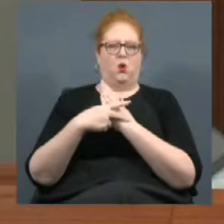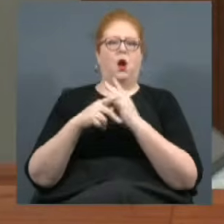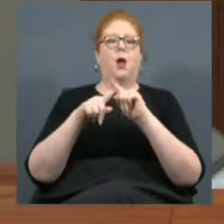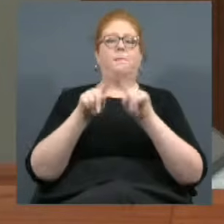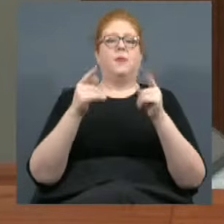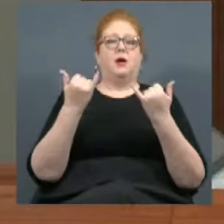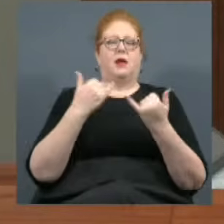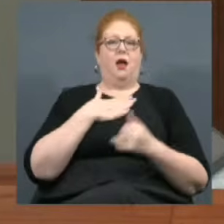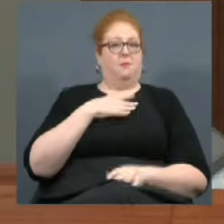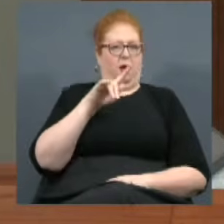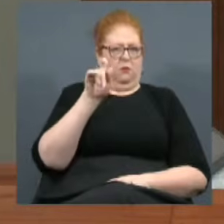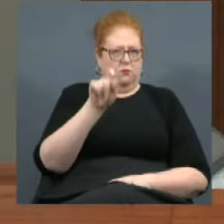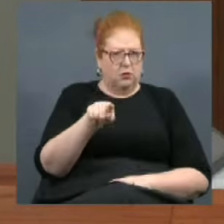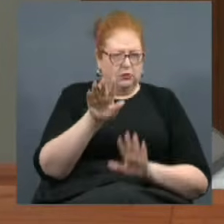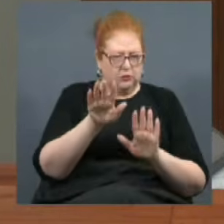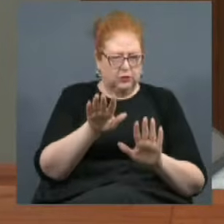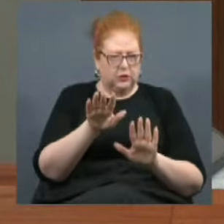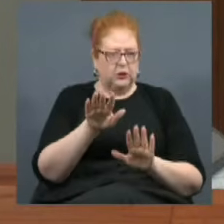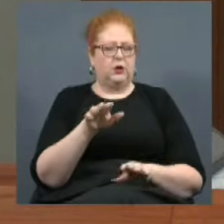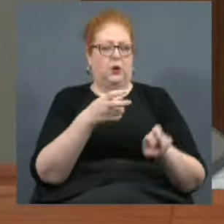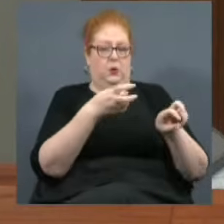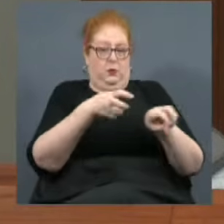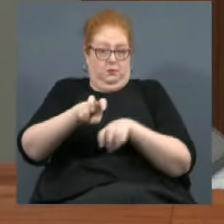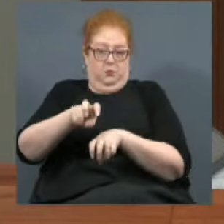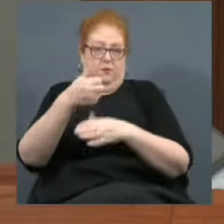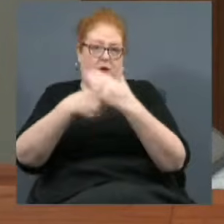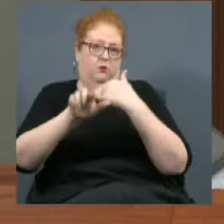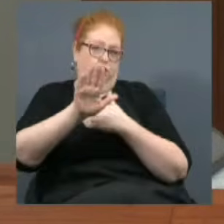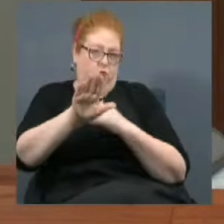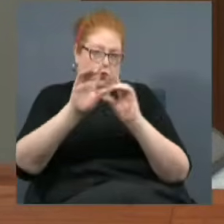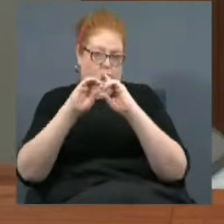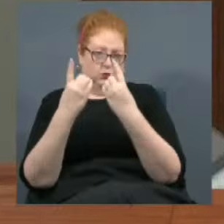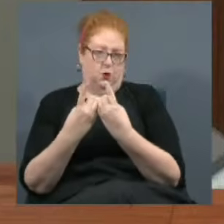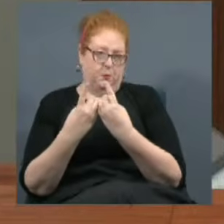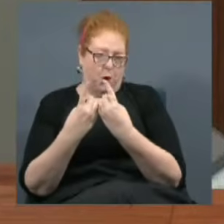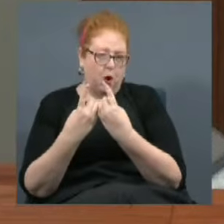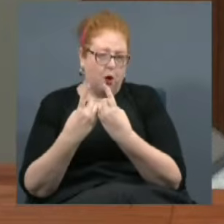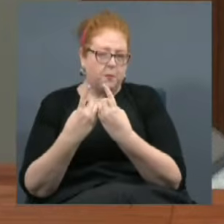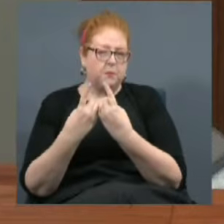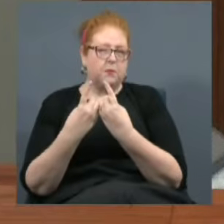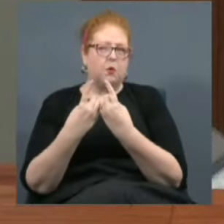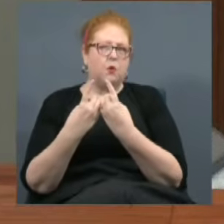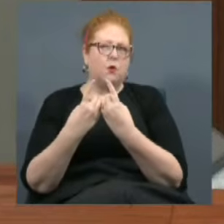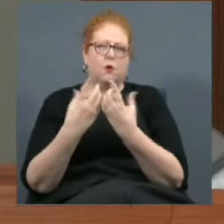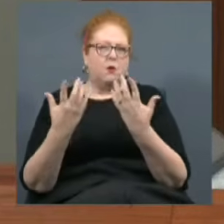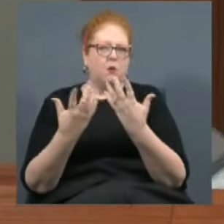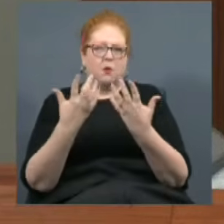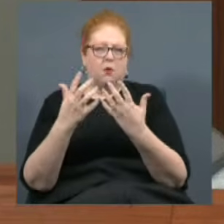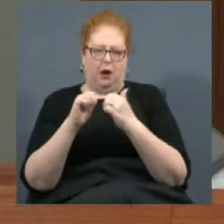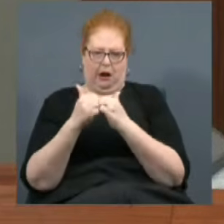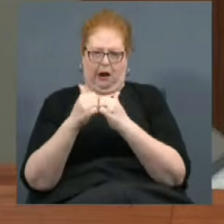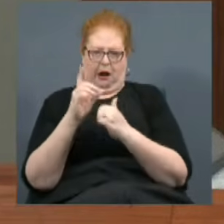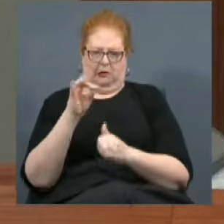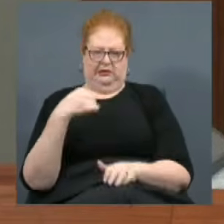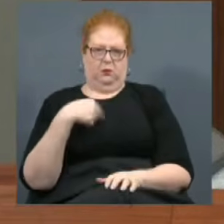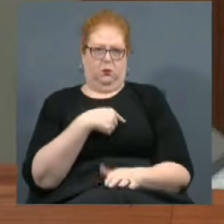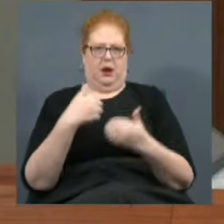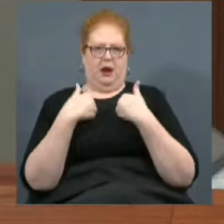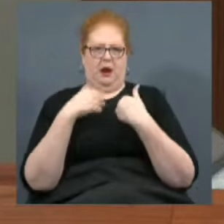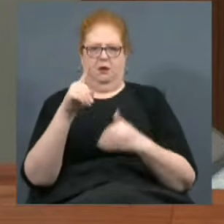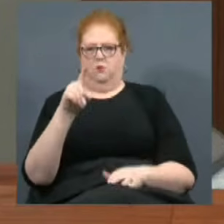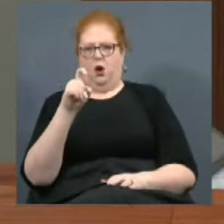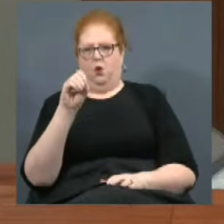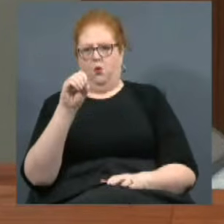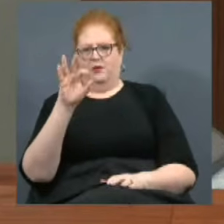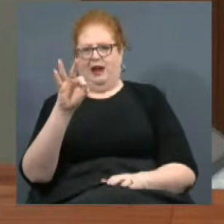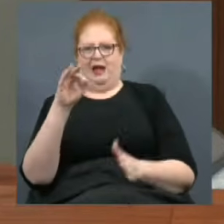moved it to your department, how did we have $109,000 to do that?